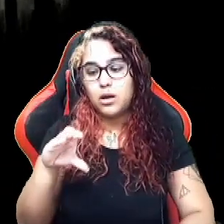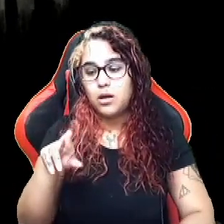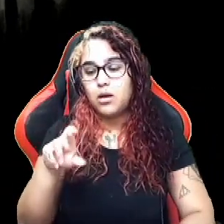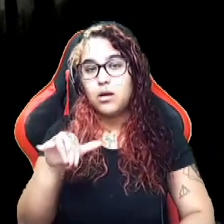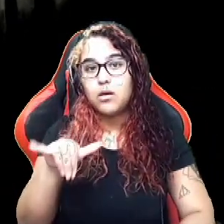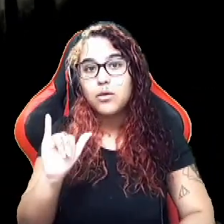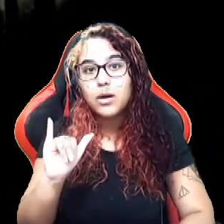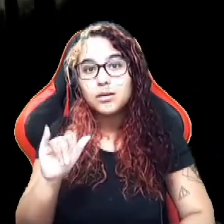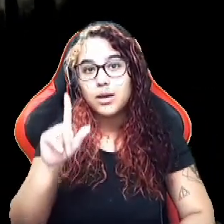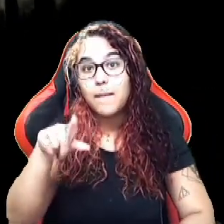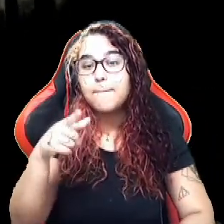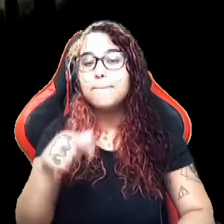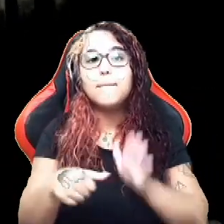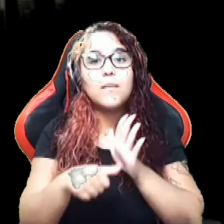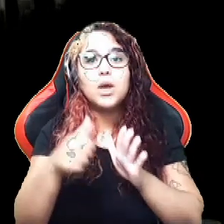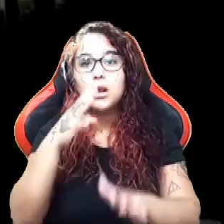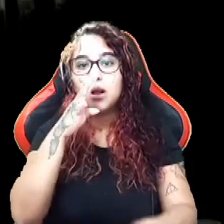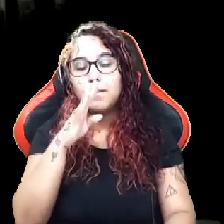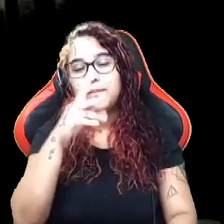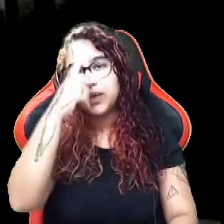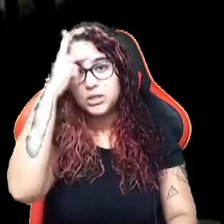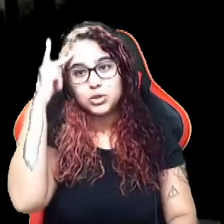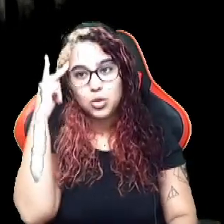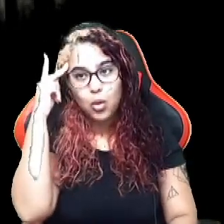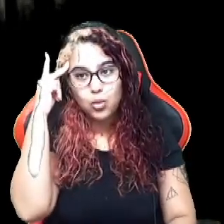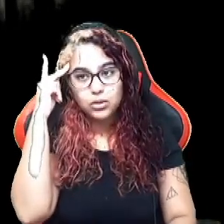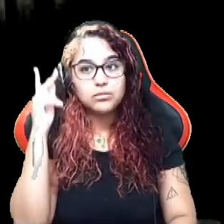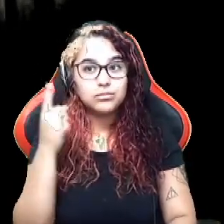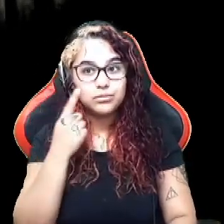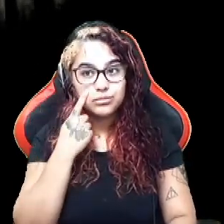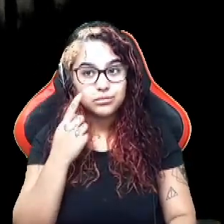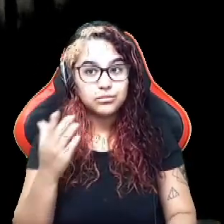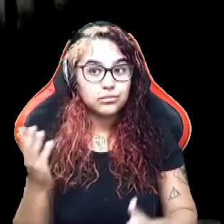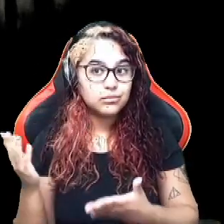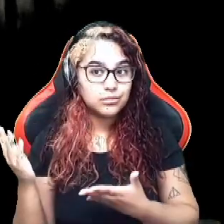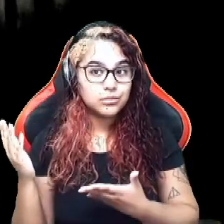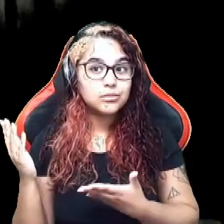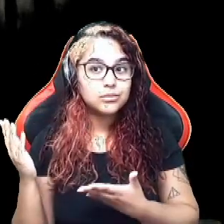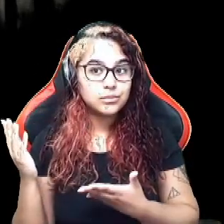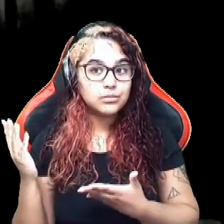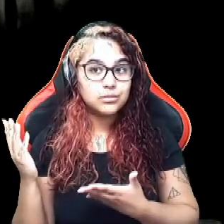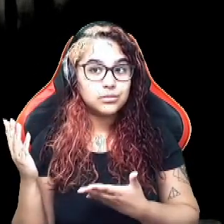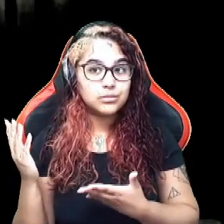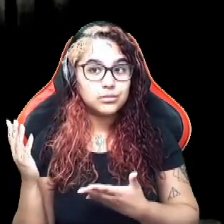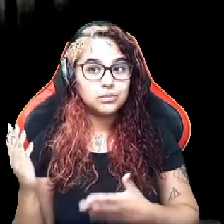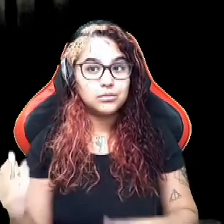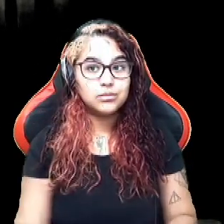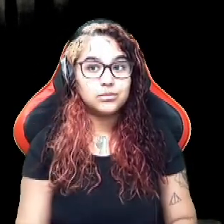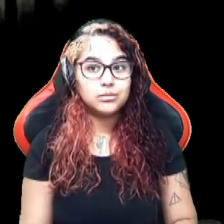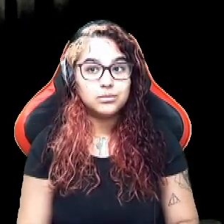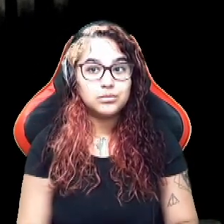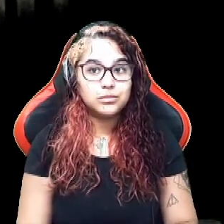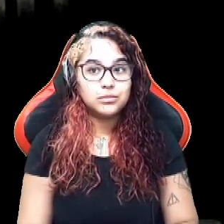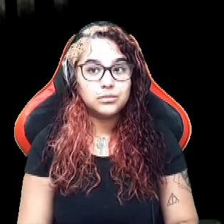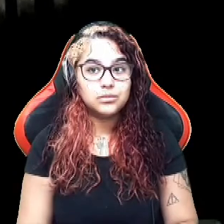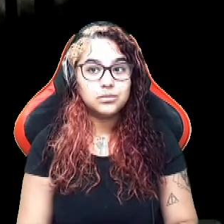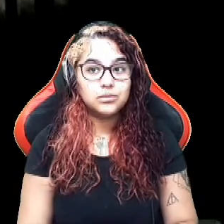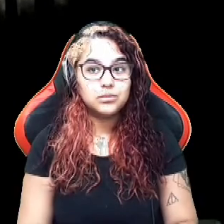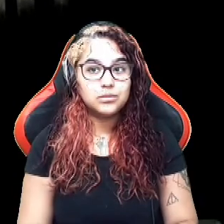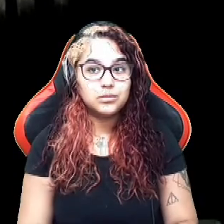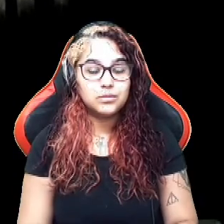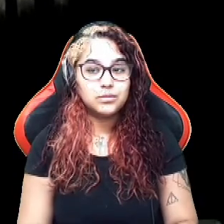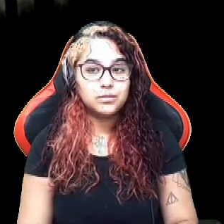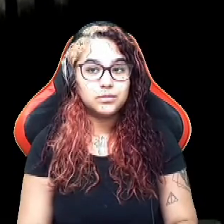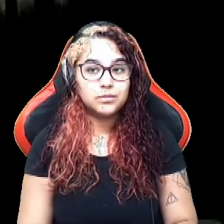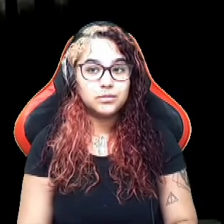category. Far Cry 6, Ubisoft's first-person shooter, Returnal, a mix of suspense and terror,